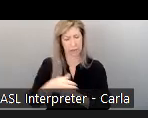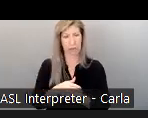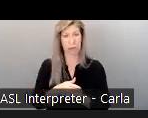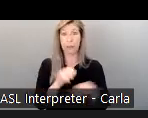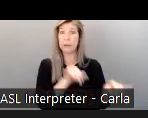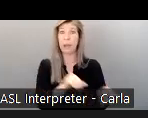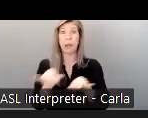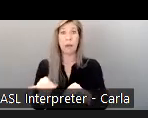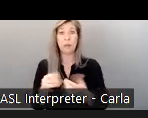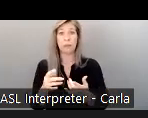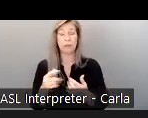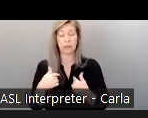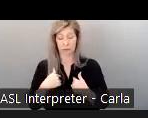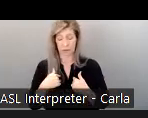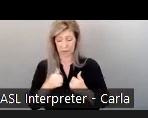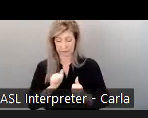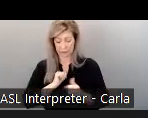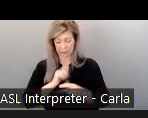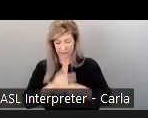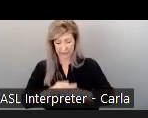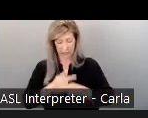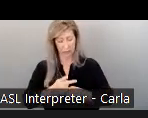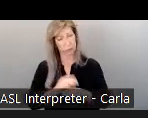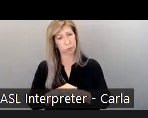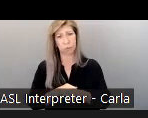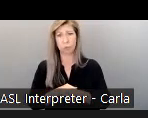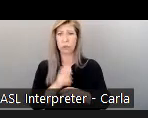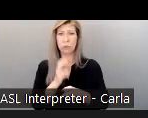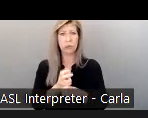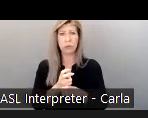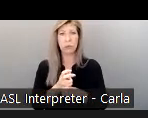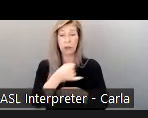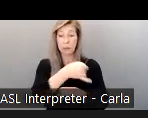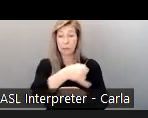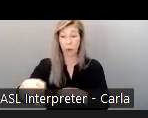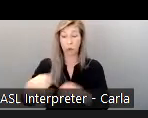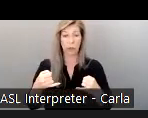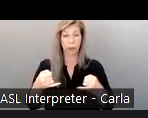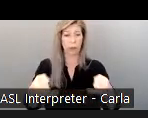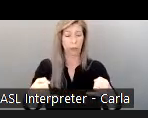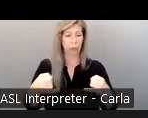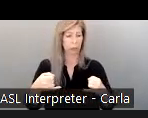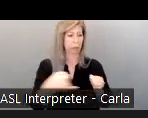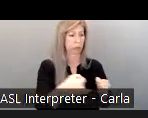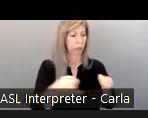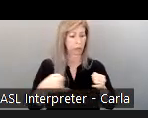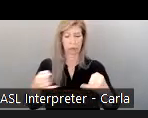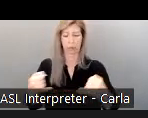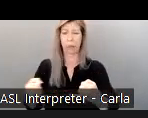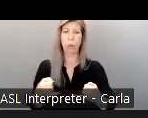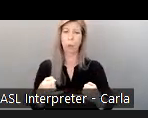to self-care. We're going to have complicated relationships to the experience of